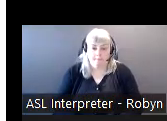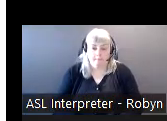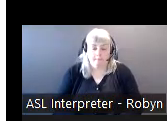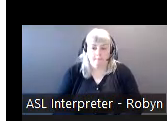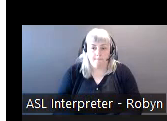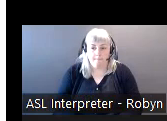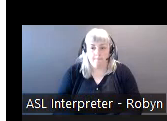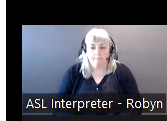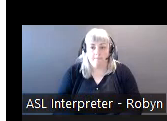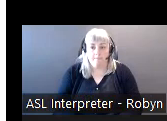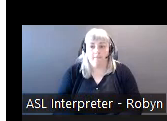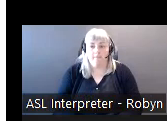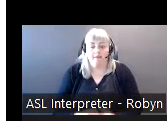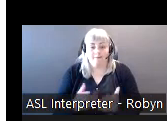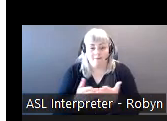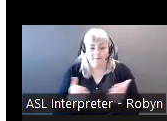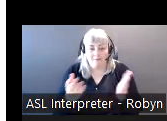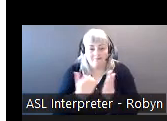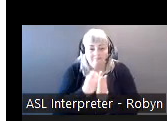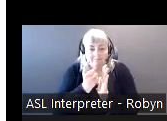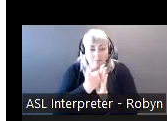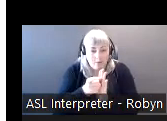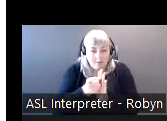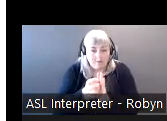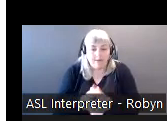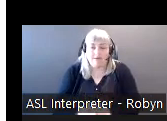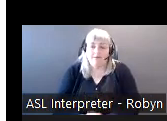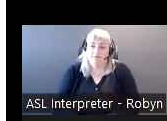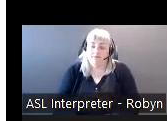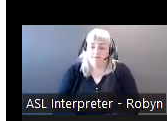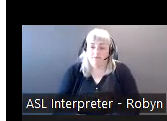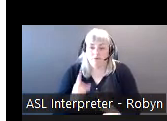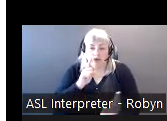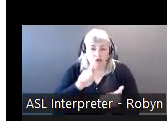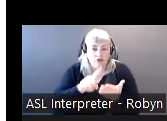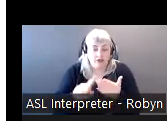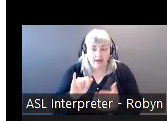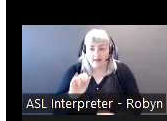So just take a moment. Let's just do a little check-in.